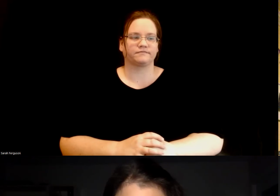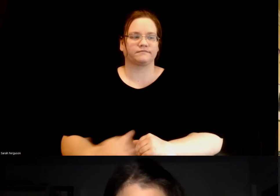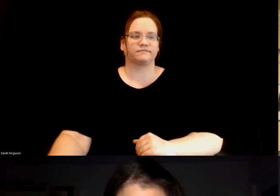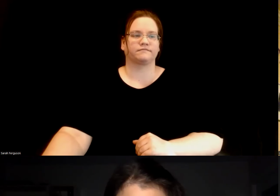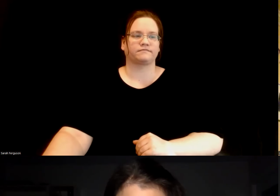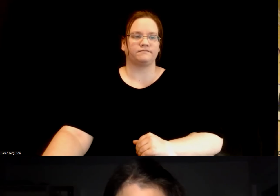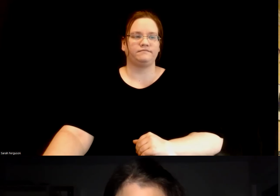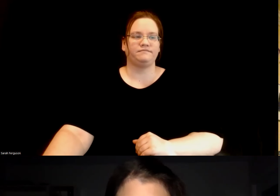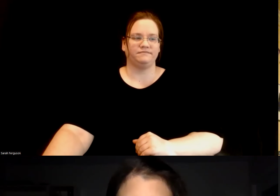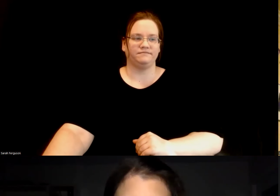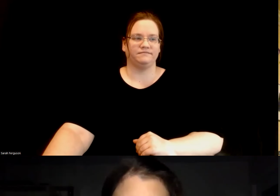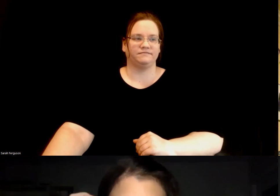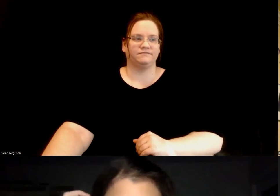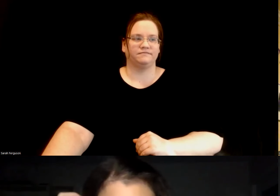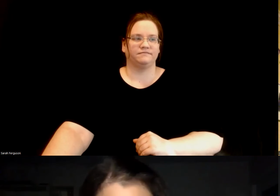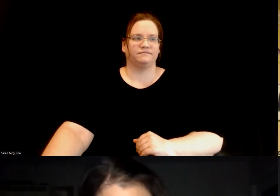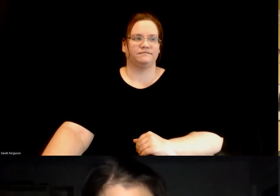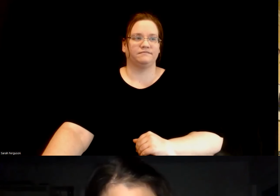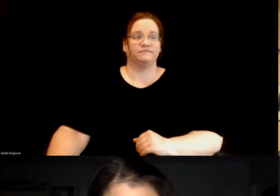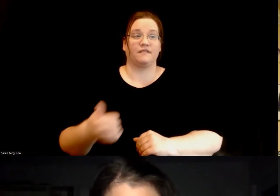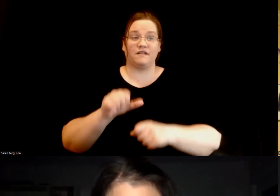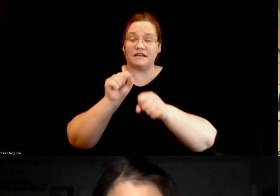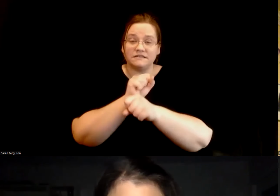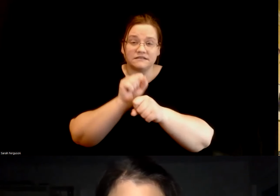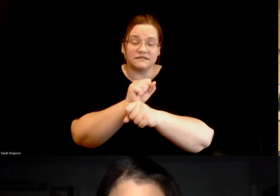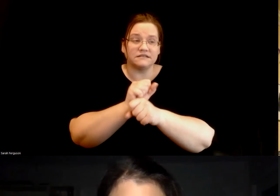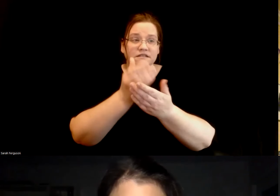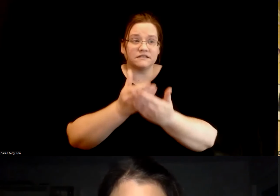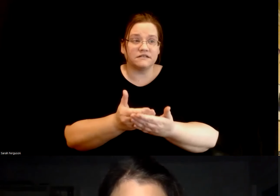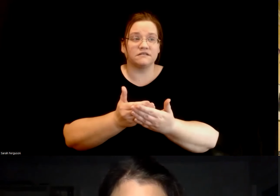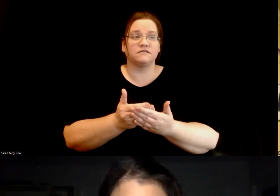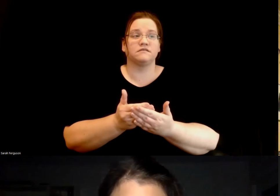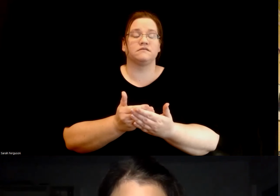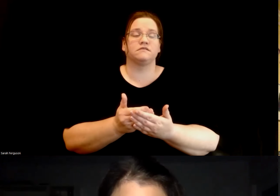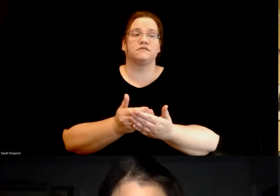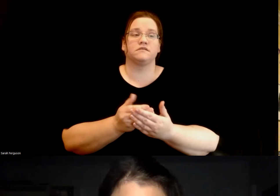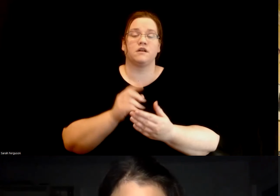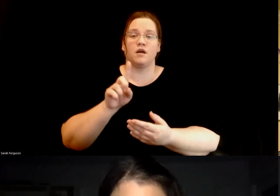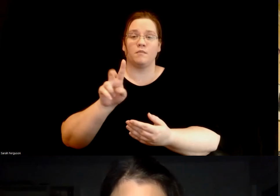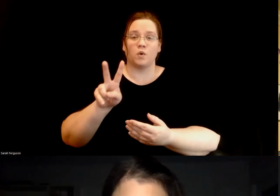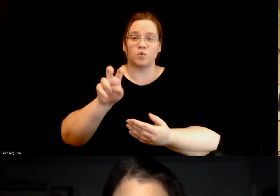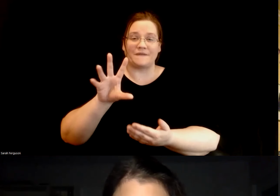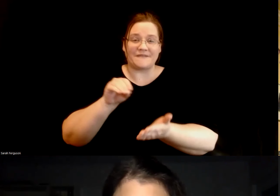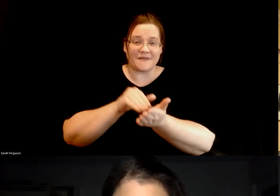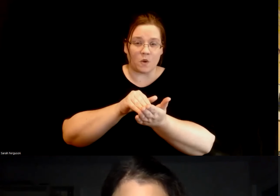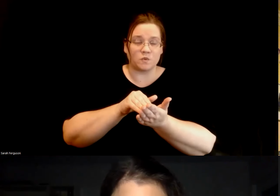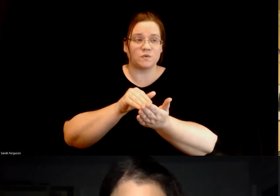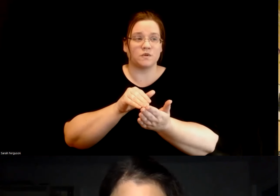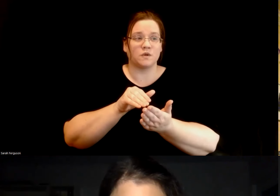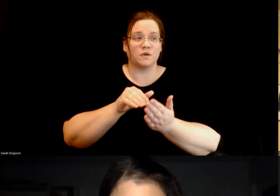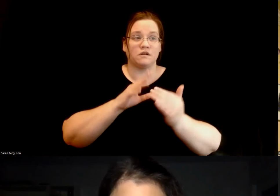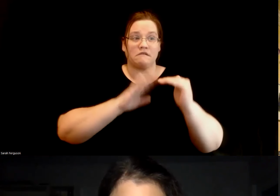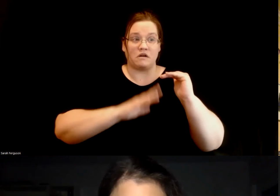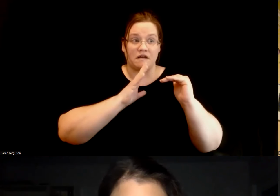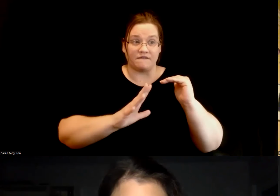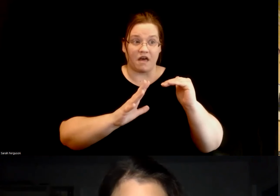Okay, next question. Have any statistics been published about the 250,000 kids under 5 having any adverse side